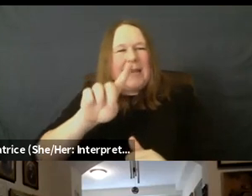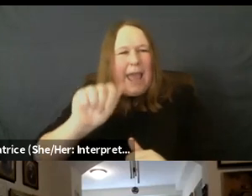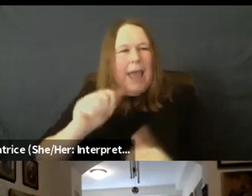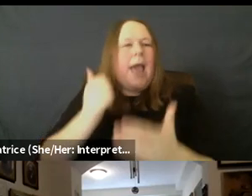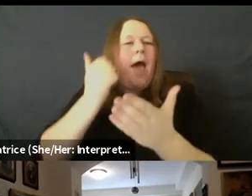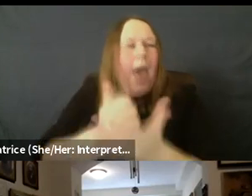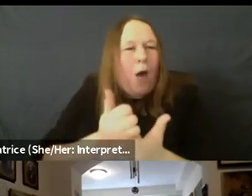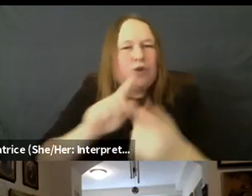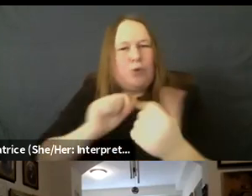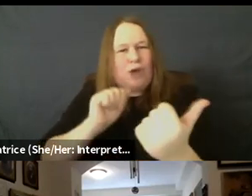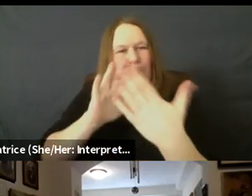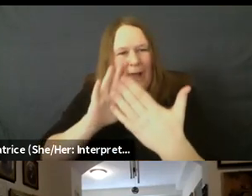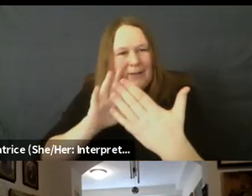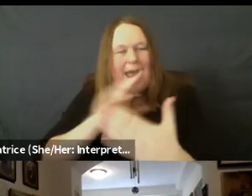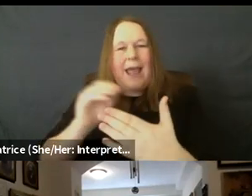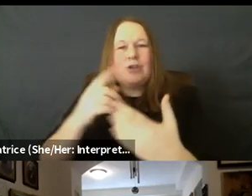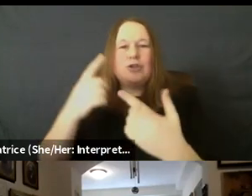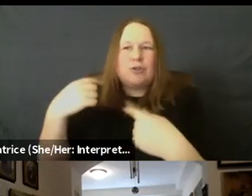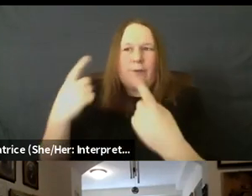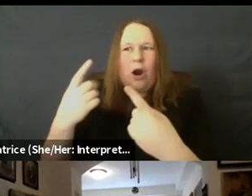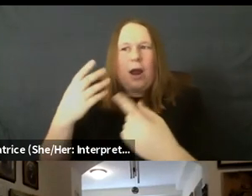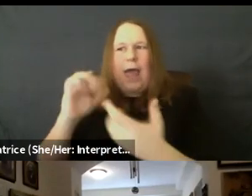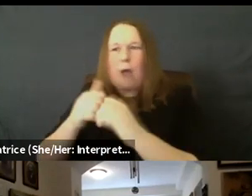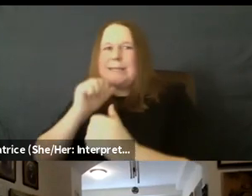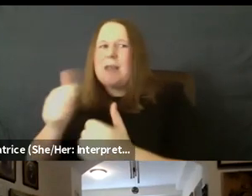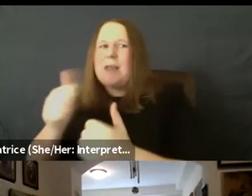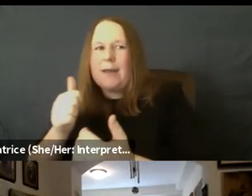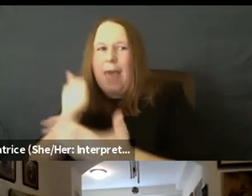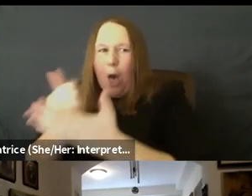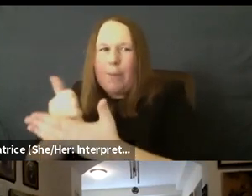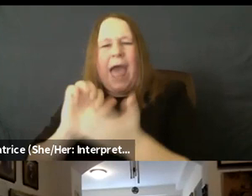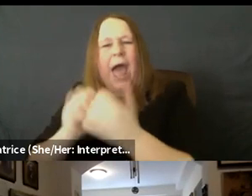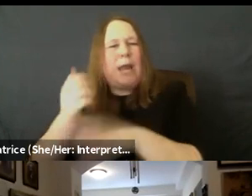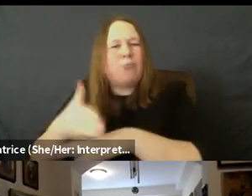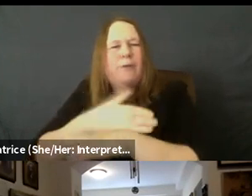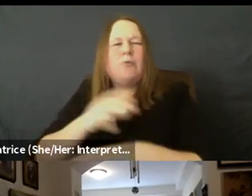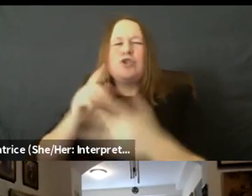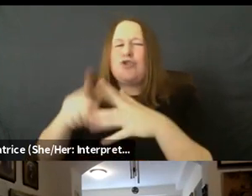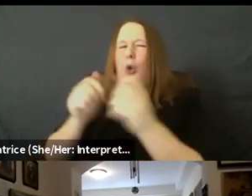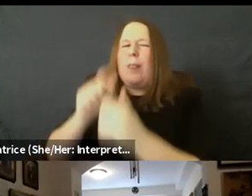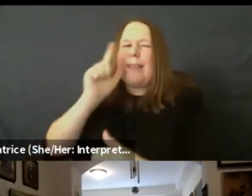help to address this, and insofar as it doesn't help, how could it be improved? So Lydia, why don't I start with you?